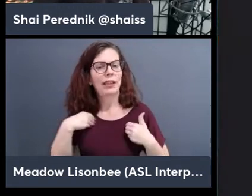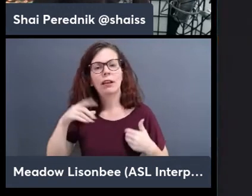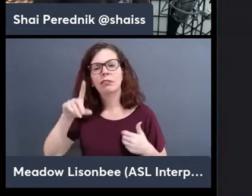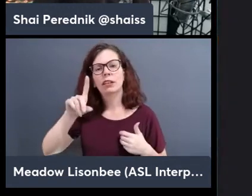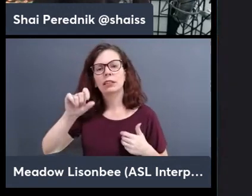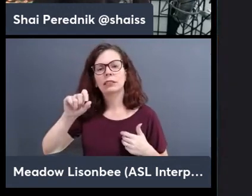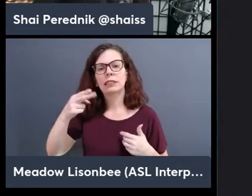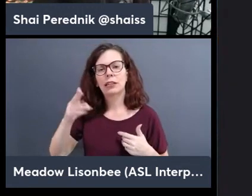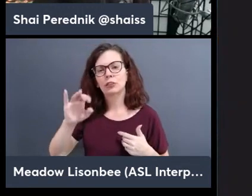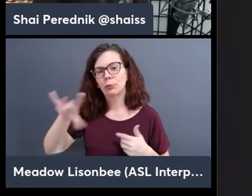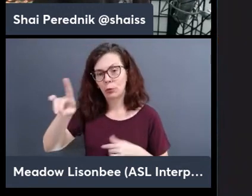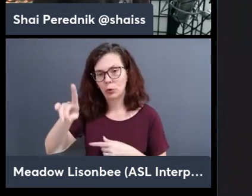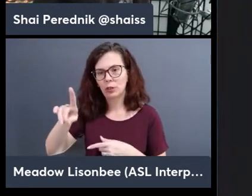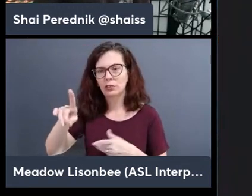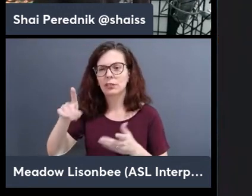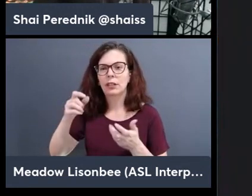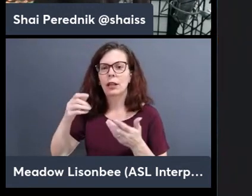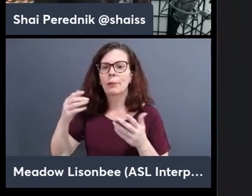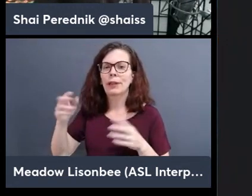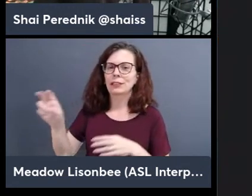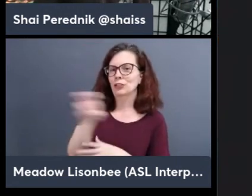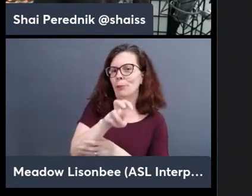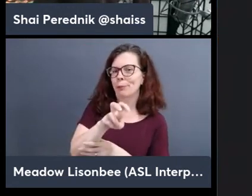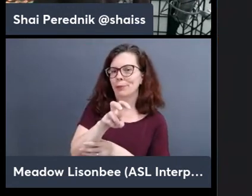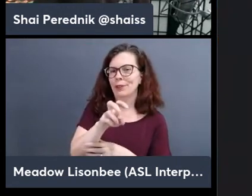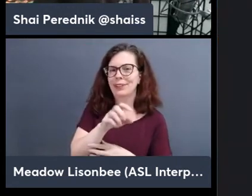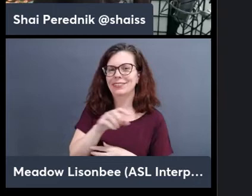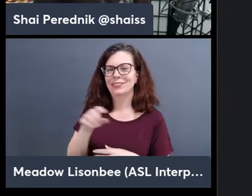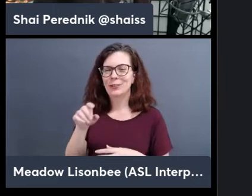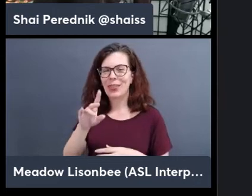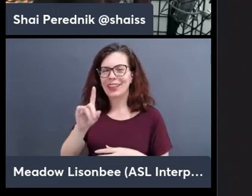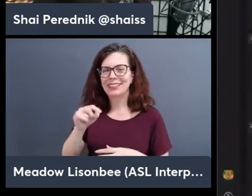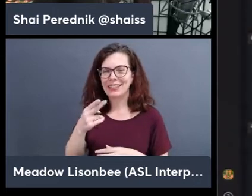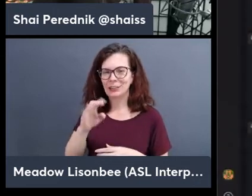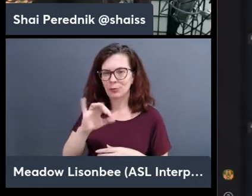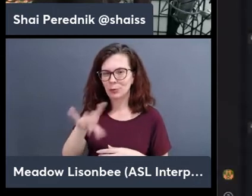ahead and jump back to the dashboard and show what that looks like.